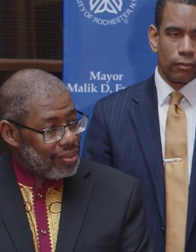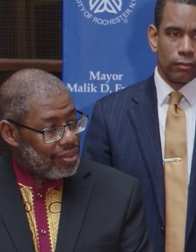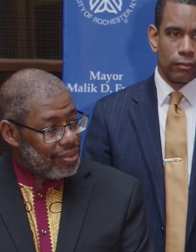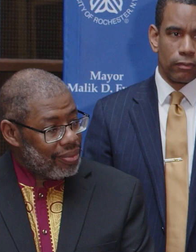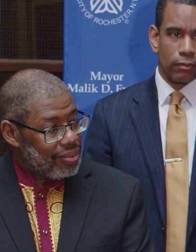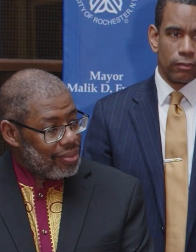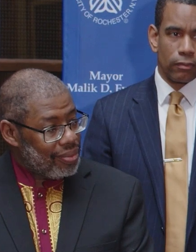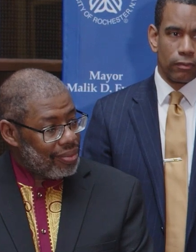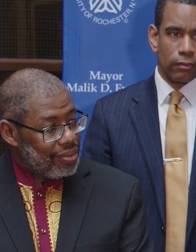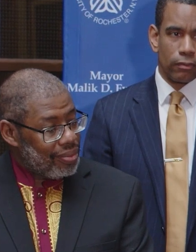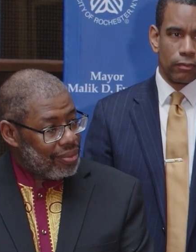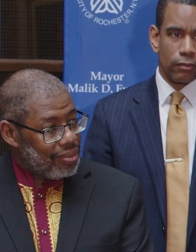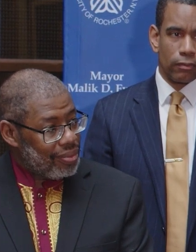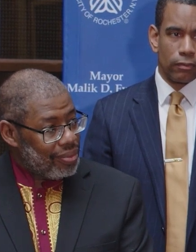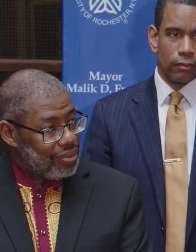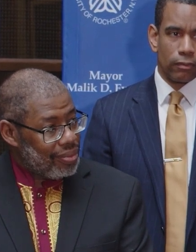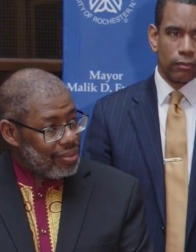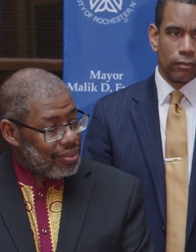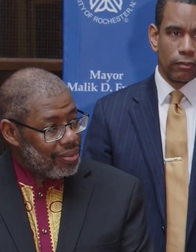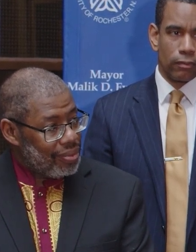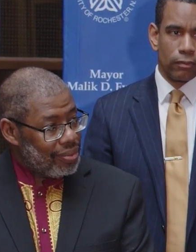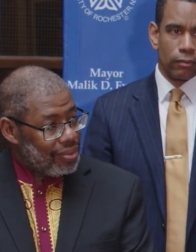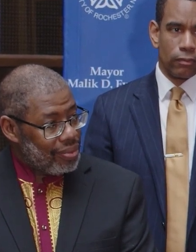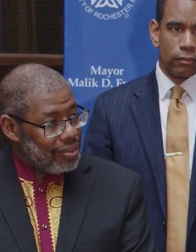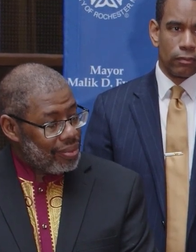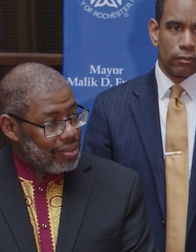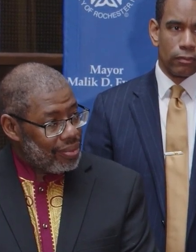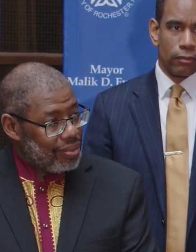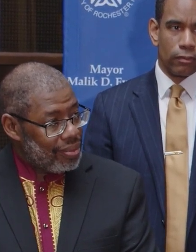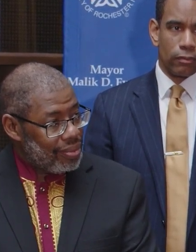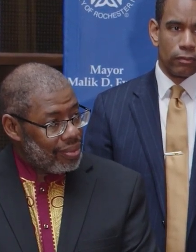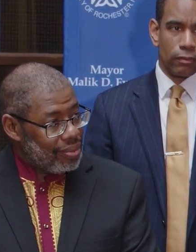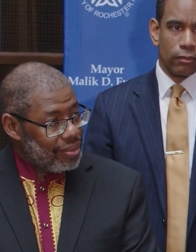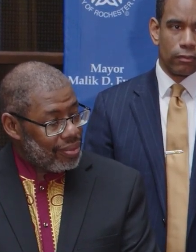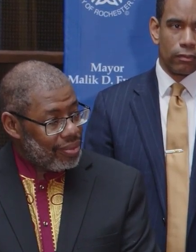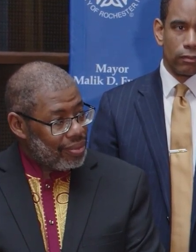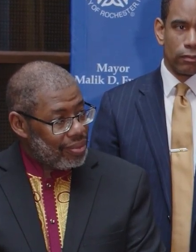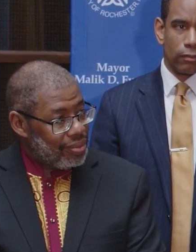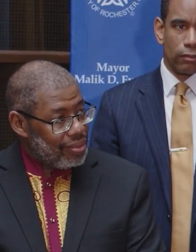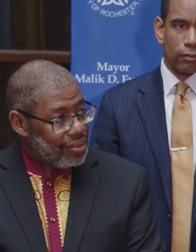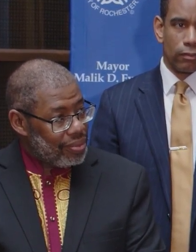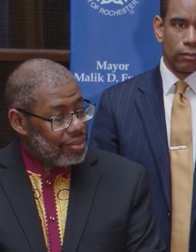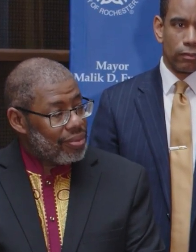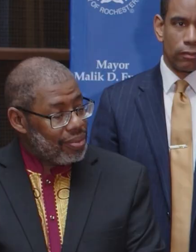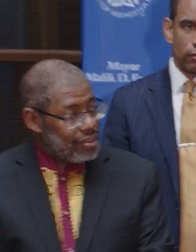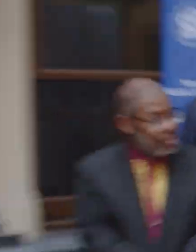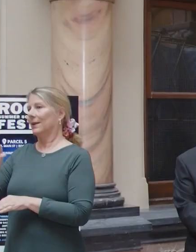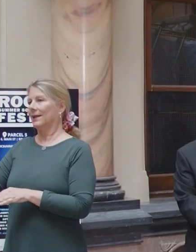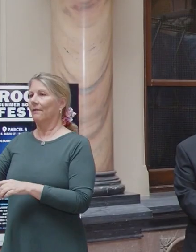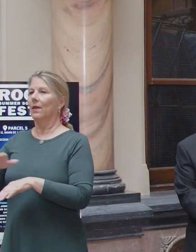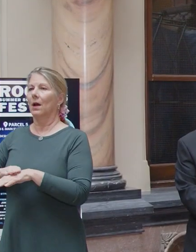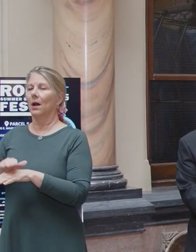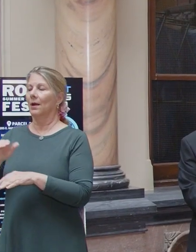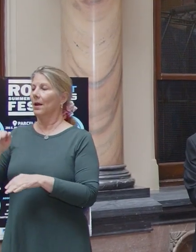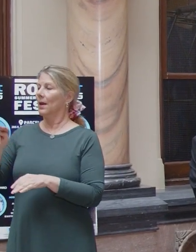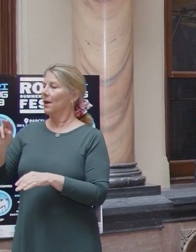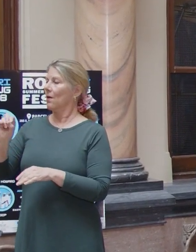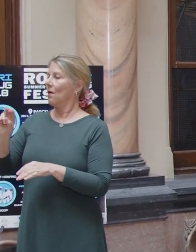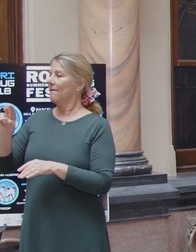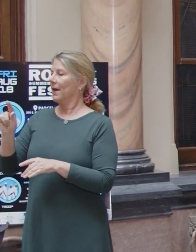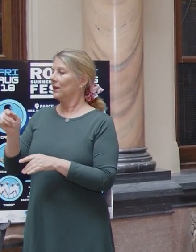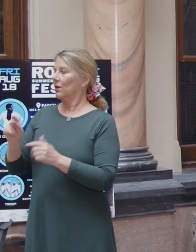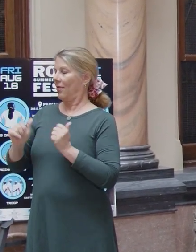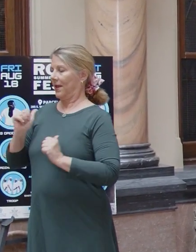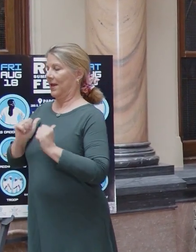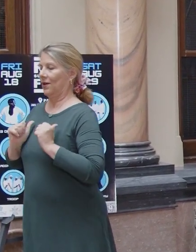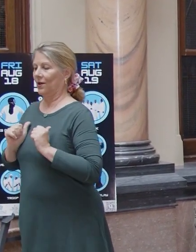special kickoff on the 27th, Jimmy, of May, at Innovation Theater, where Jimmy's going to play